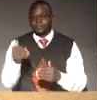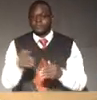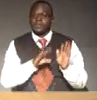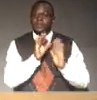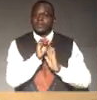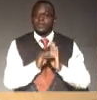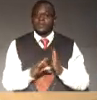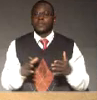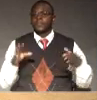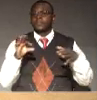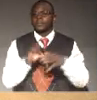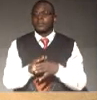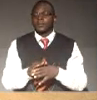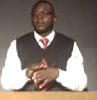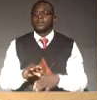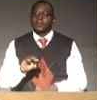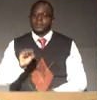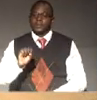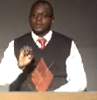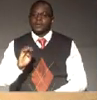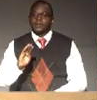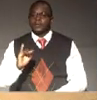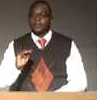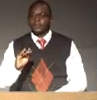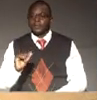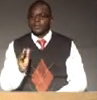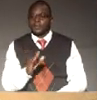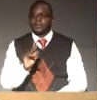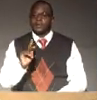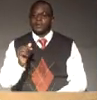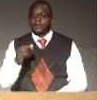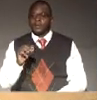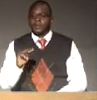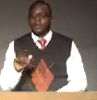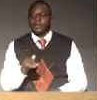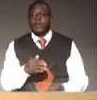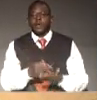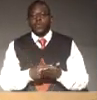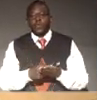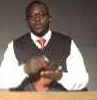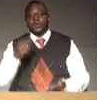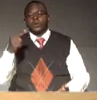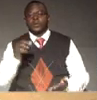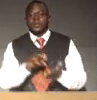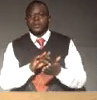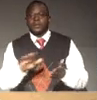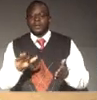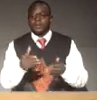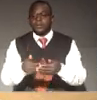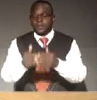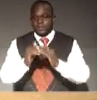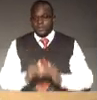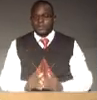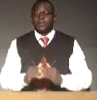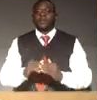program we'll be joined by Mr. Sabina Kagwa and we'll be looking at Holy Thursday. But first, the